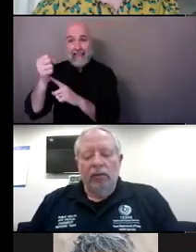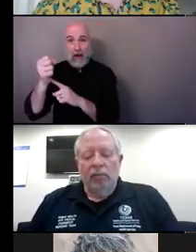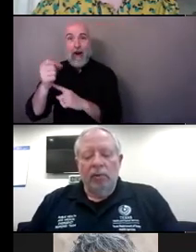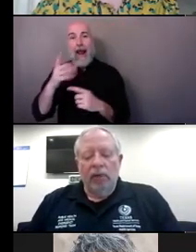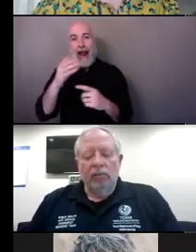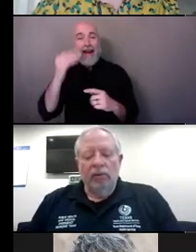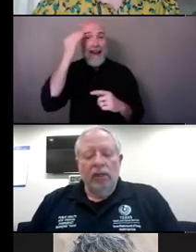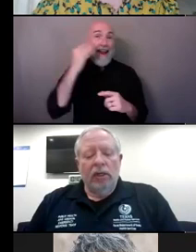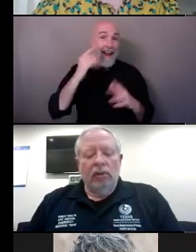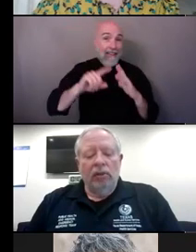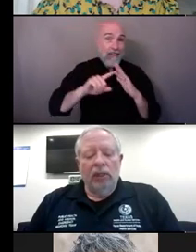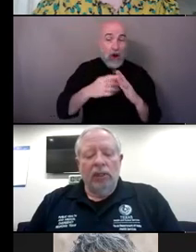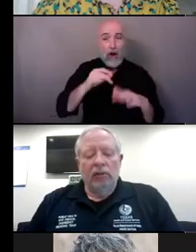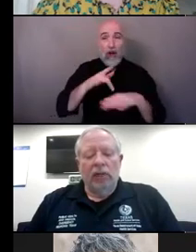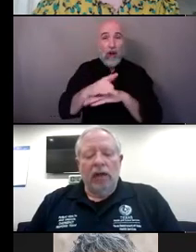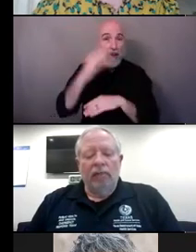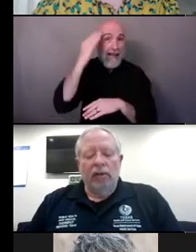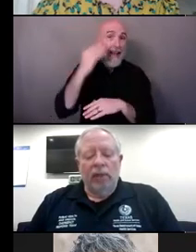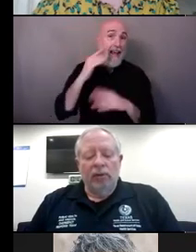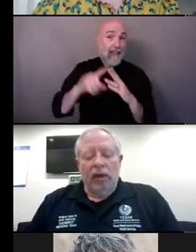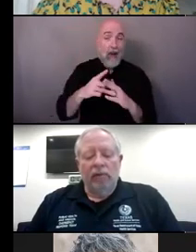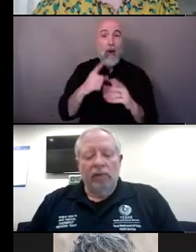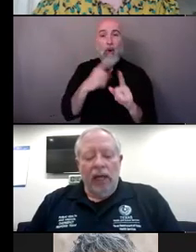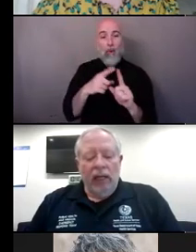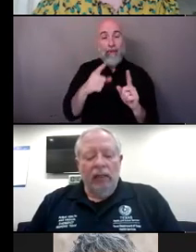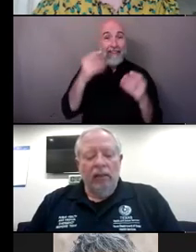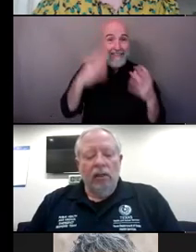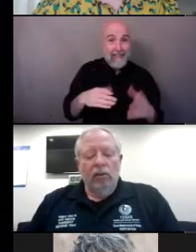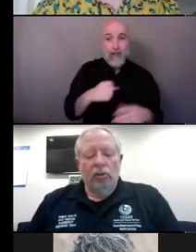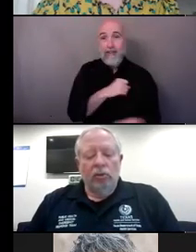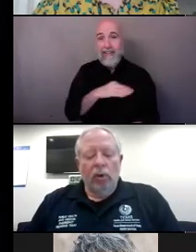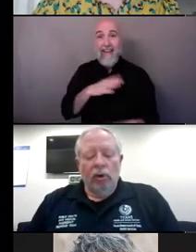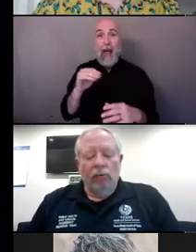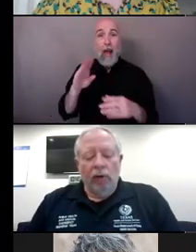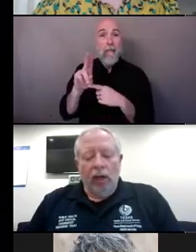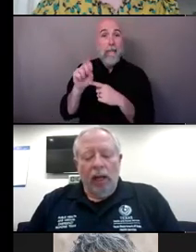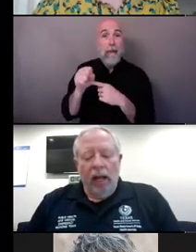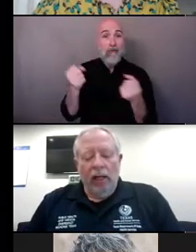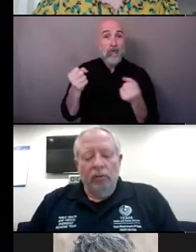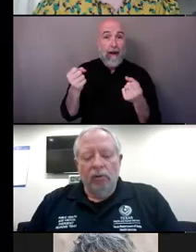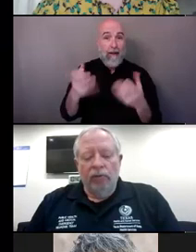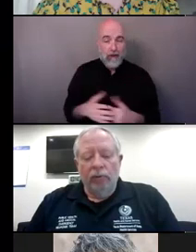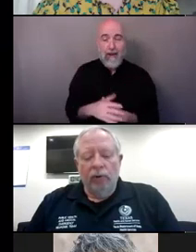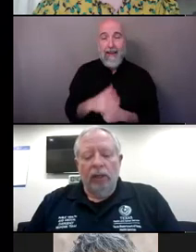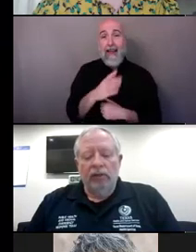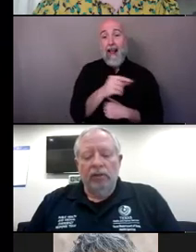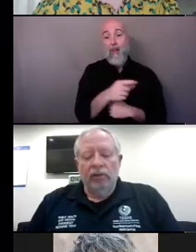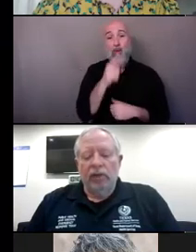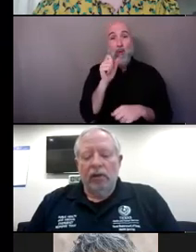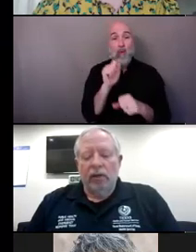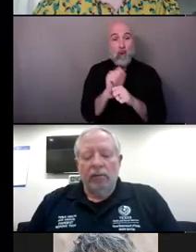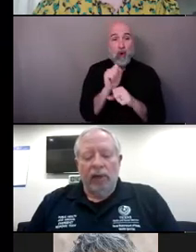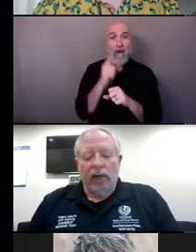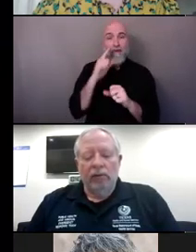early Head Start programs, including teacher, staff, and bus drivers, and those who work as or for